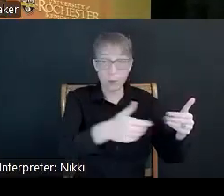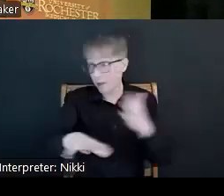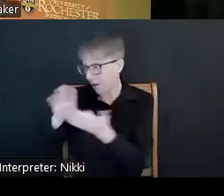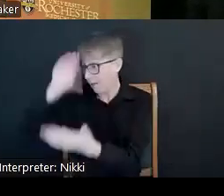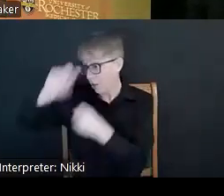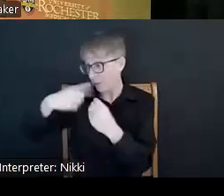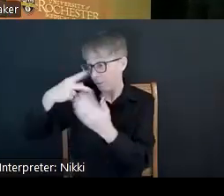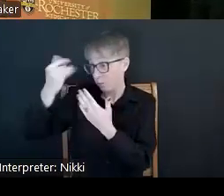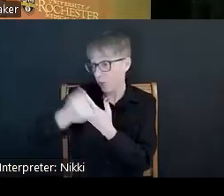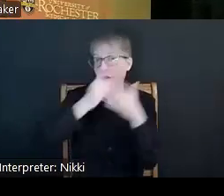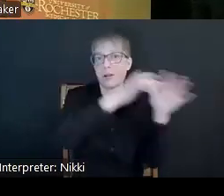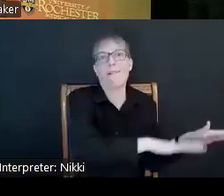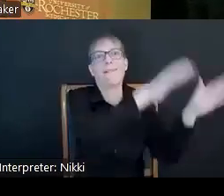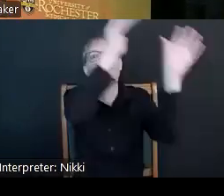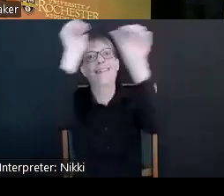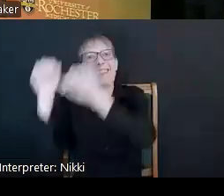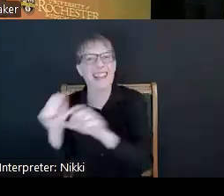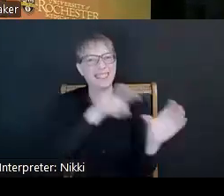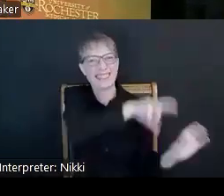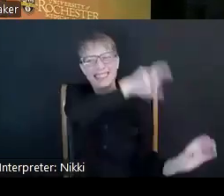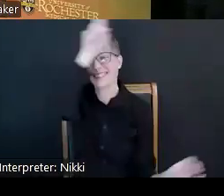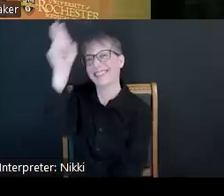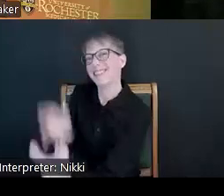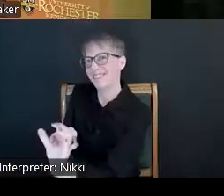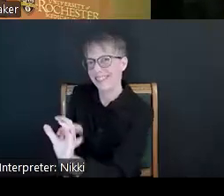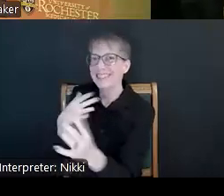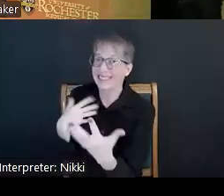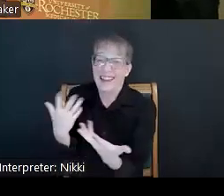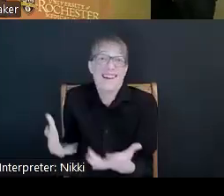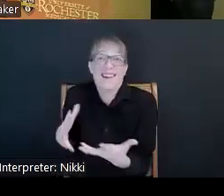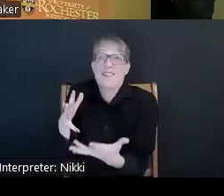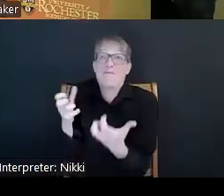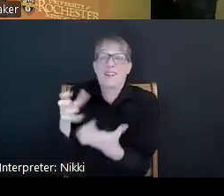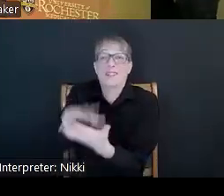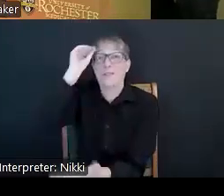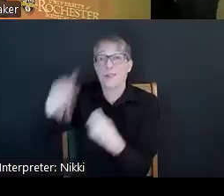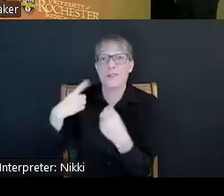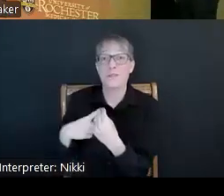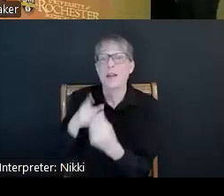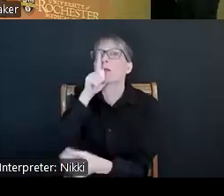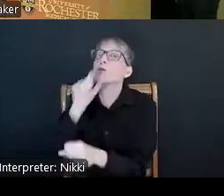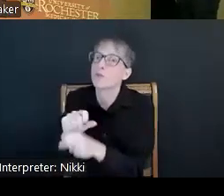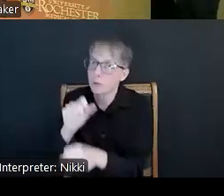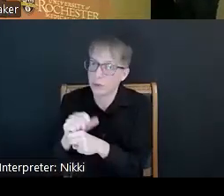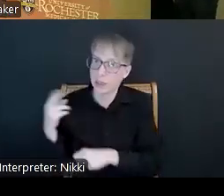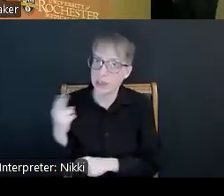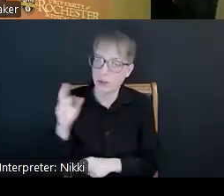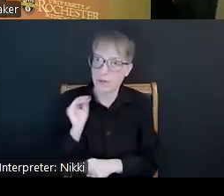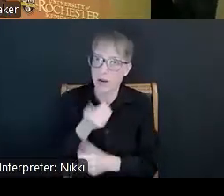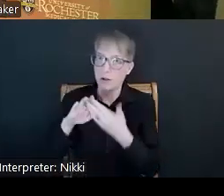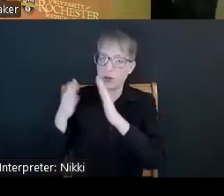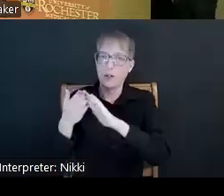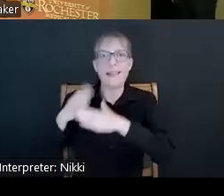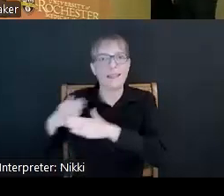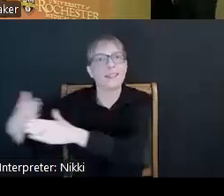really wanted to learn more about the true and rich history of our community and then have a widespread impact by sharing that information with community members